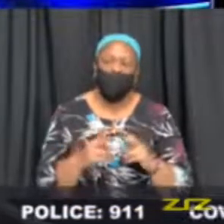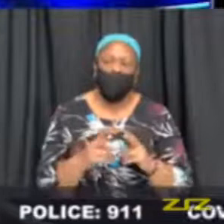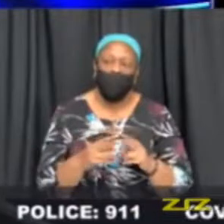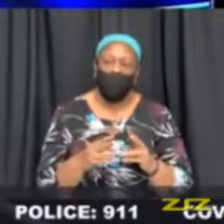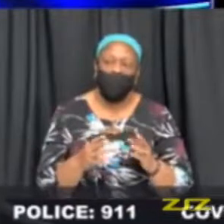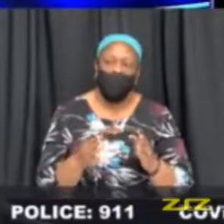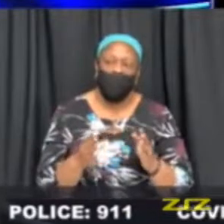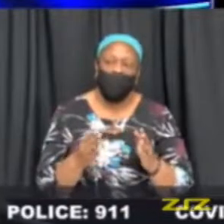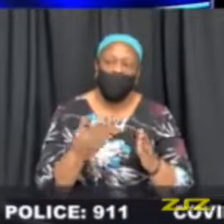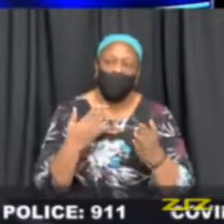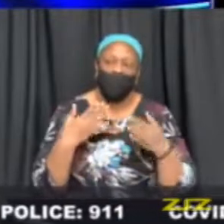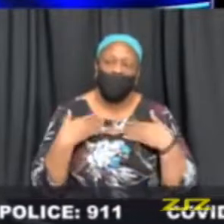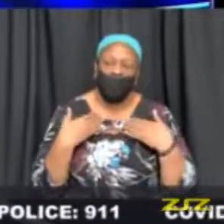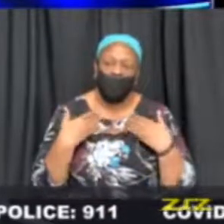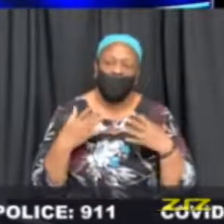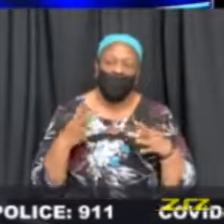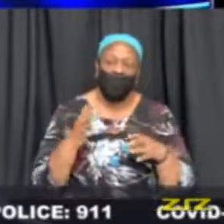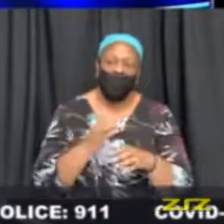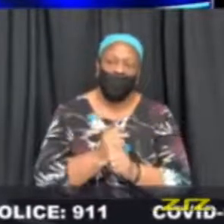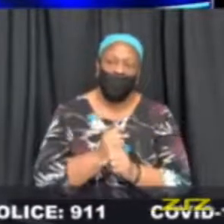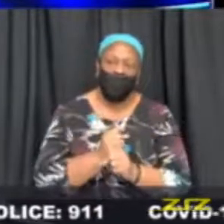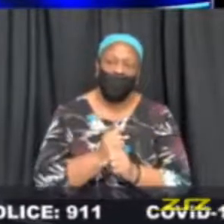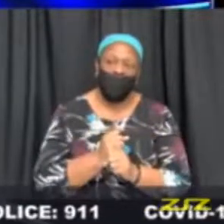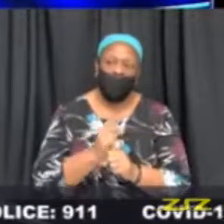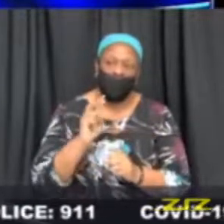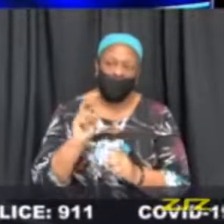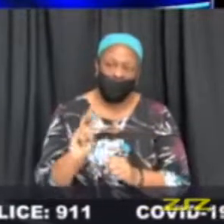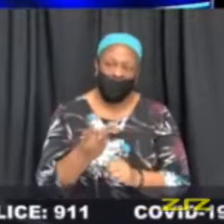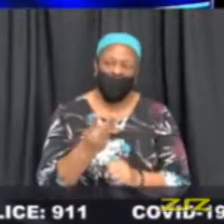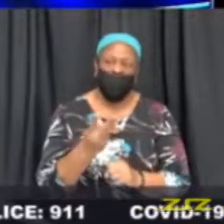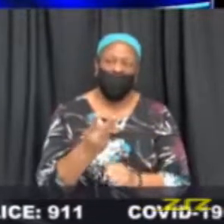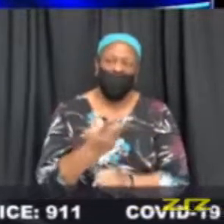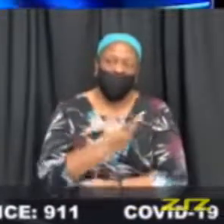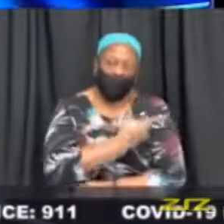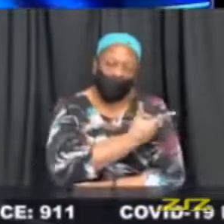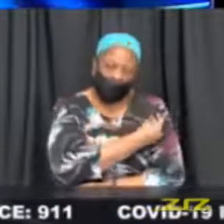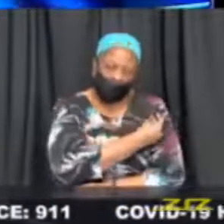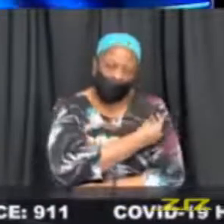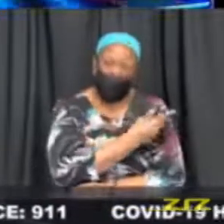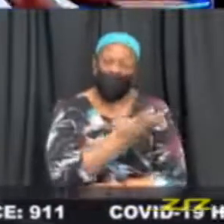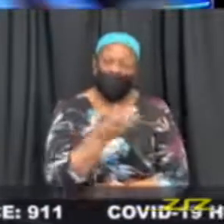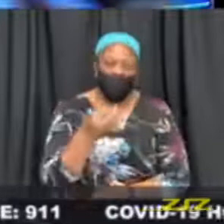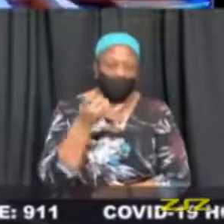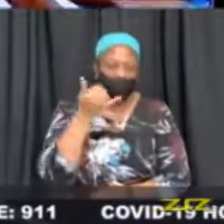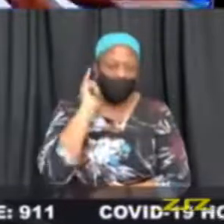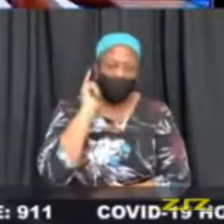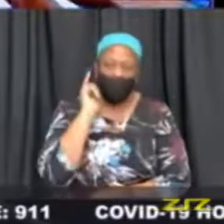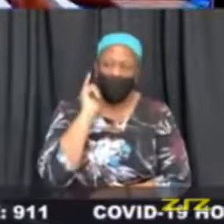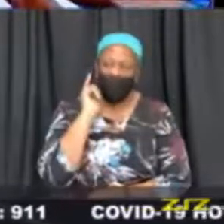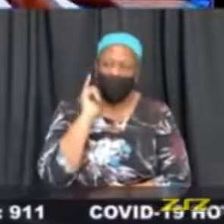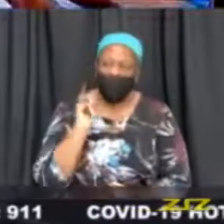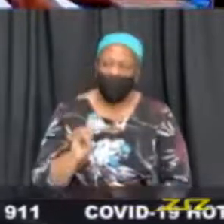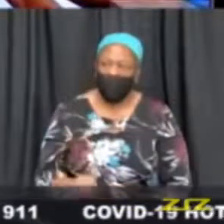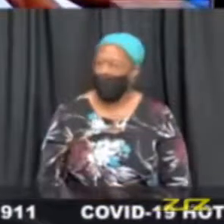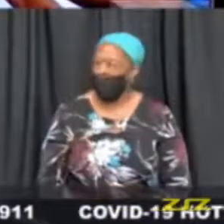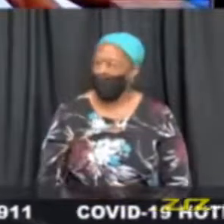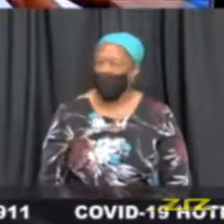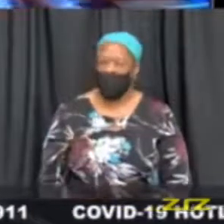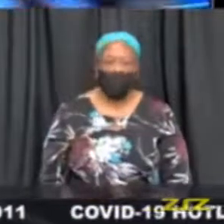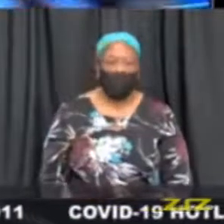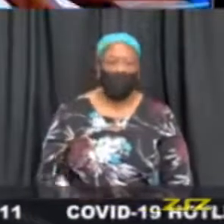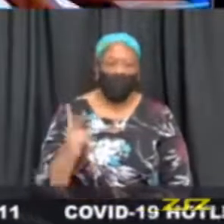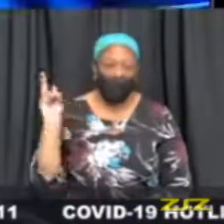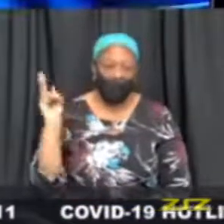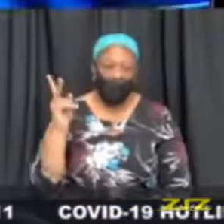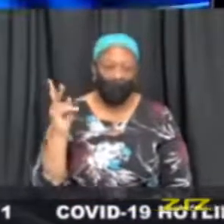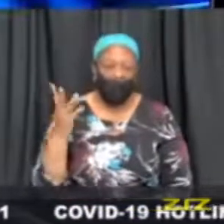very happy that I received my second dose yesterday. I saw Leswai was there also